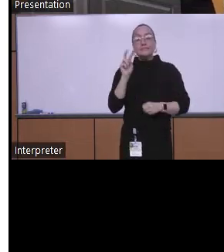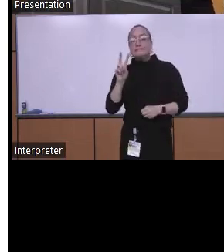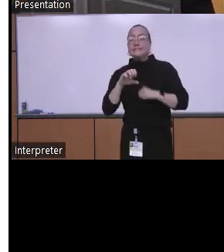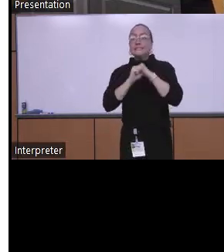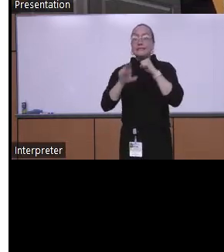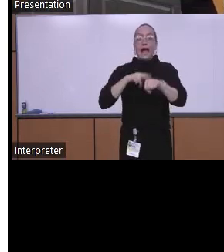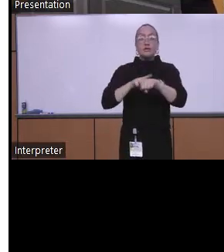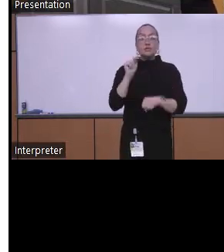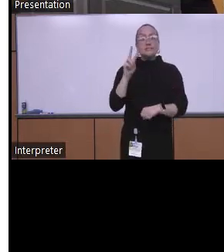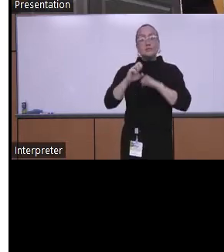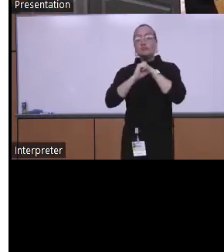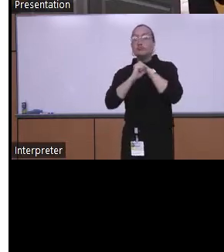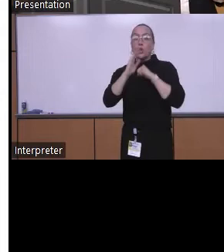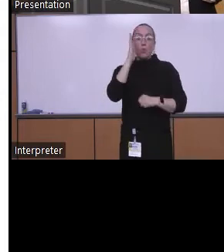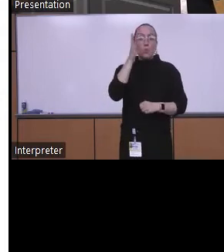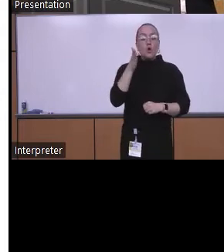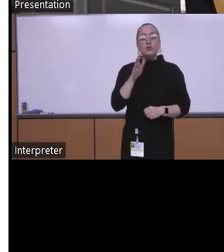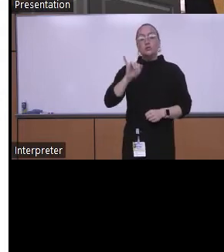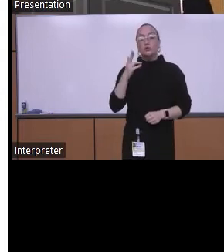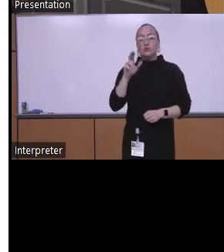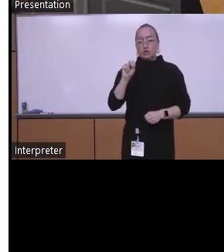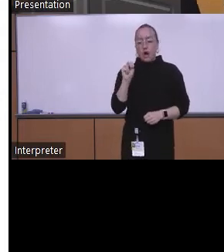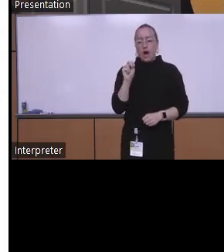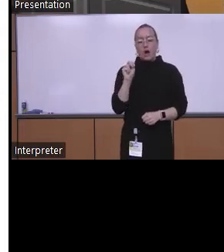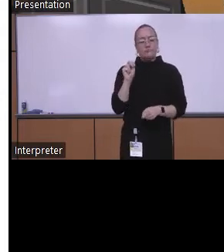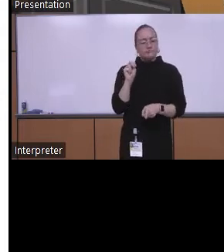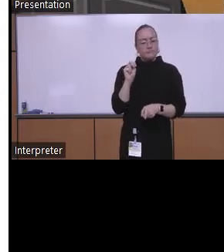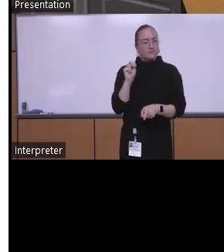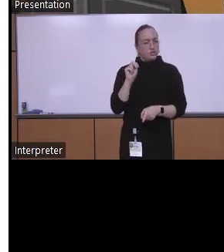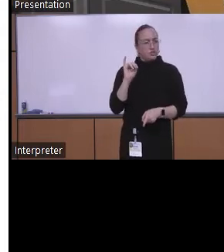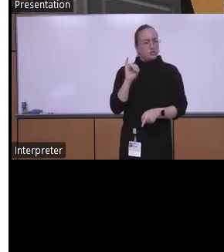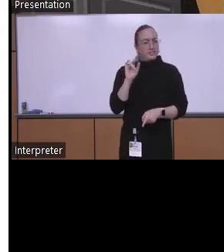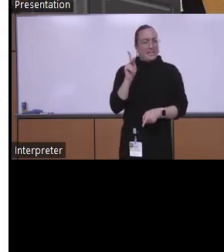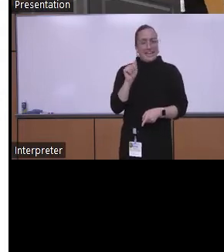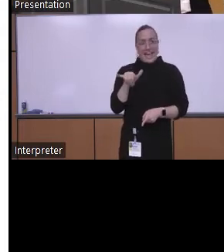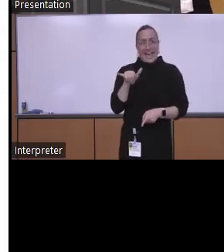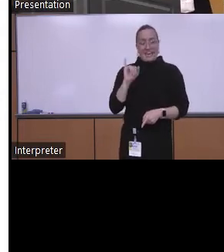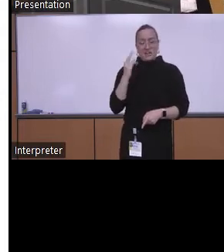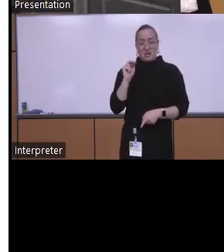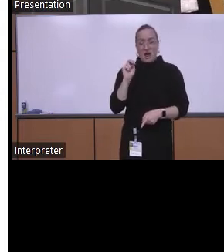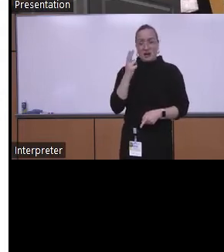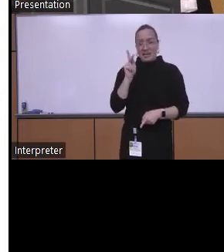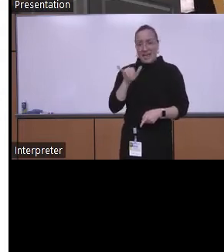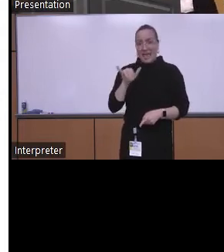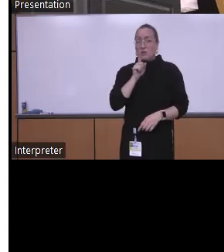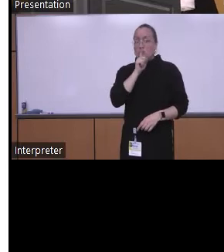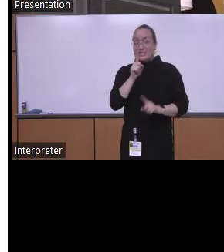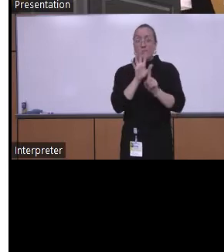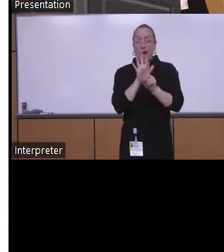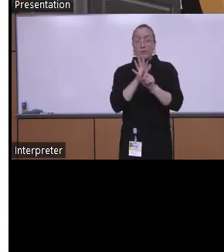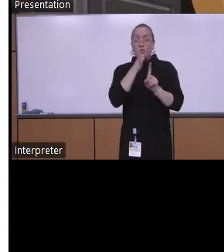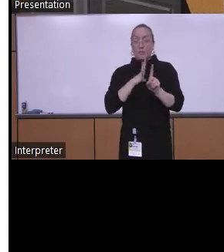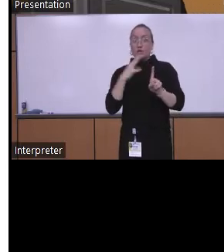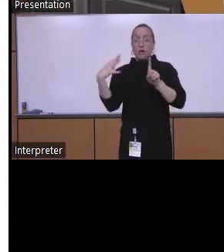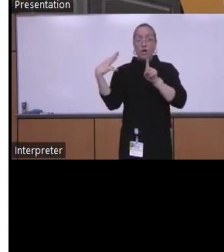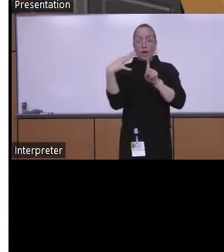on national TV. Jolly Kay was a young white woman, articulate and easy to identify with. Her testimony was broadcast everywhere, and she was